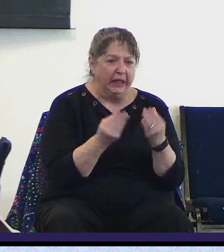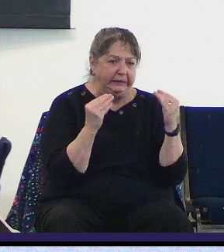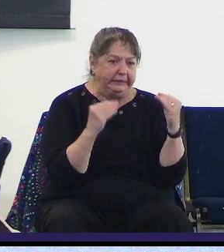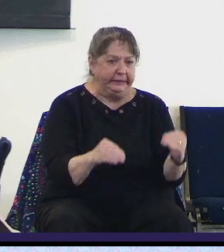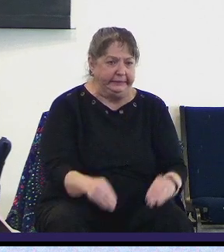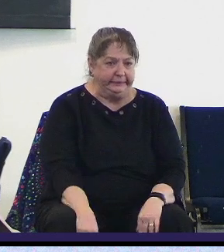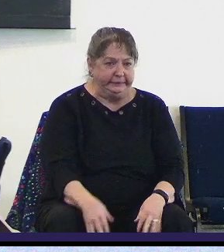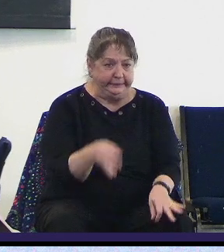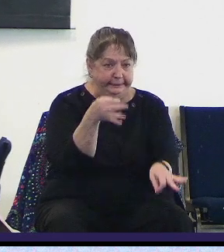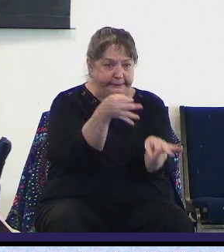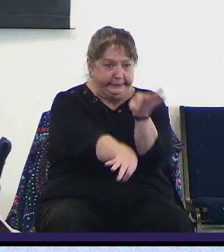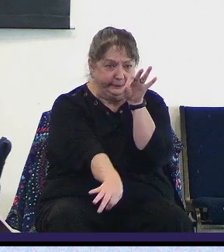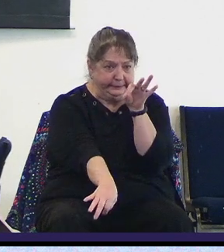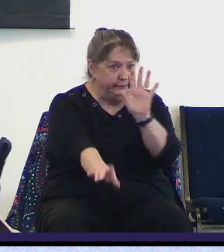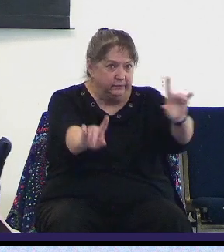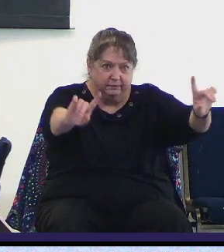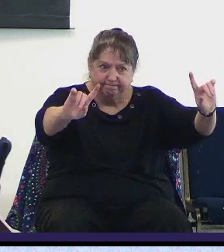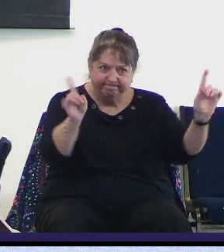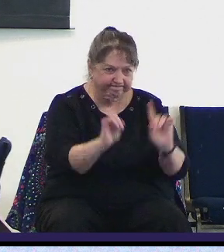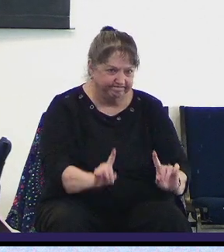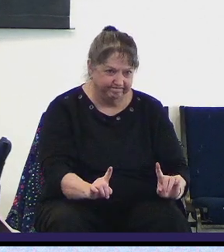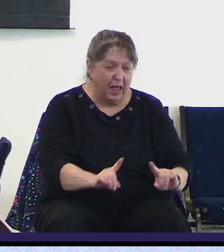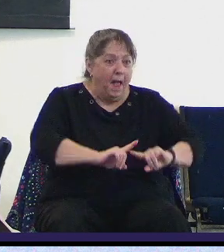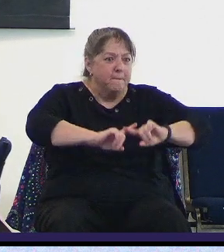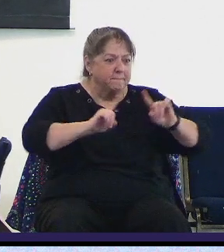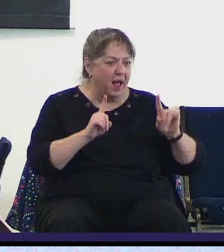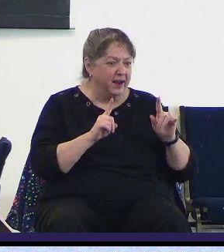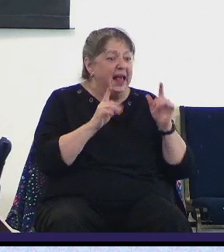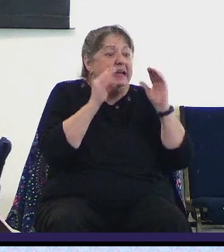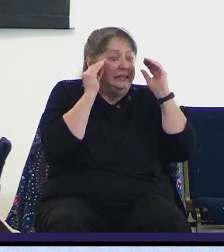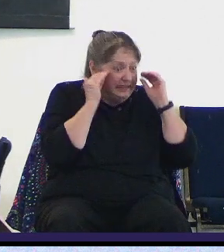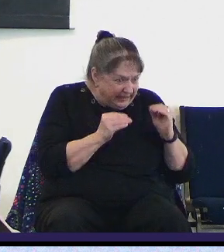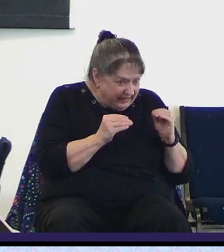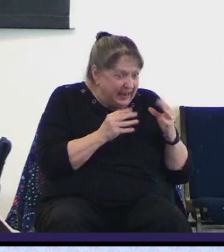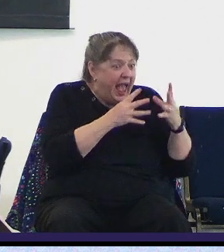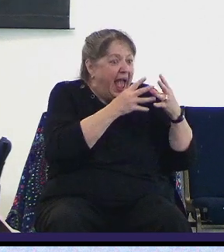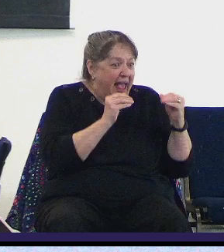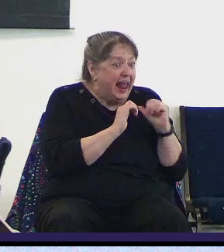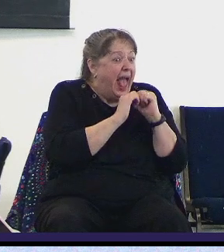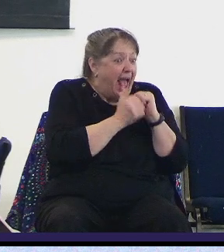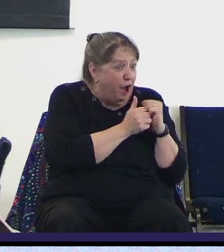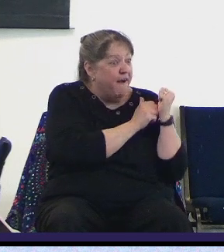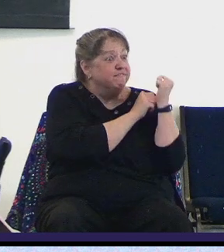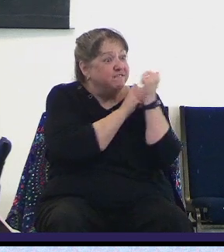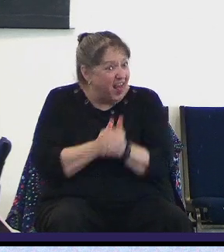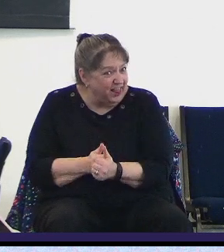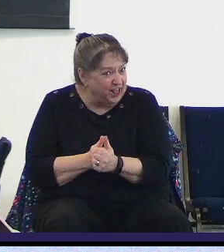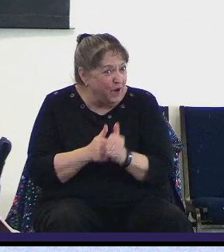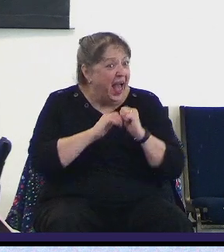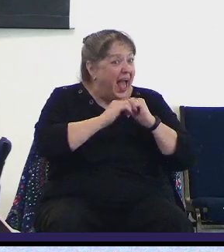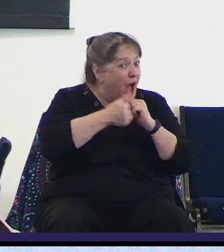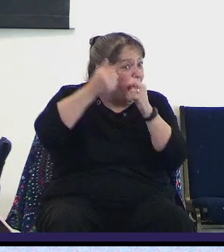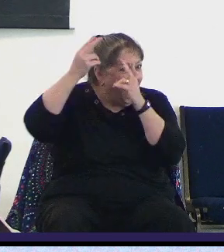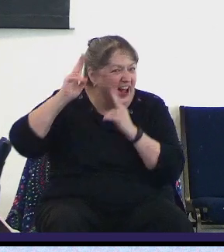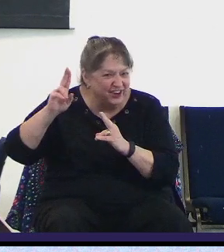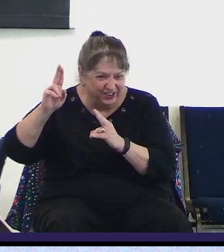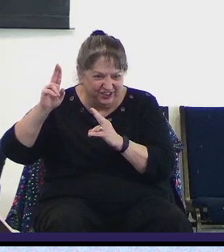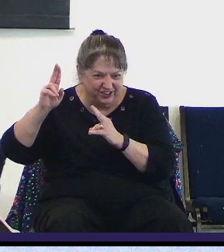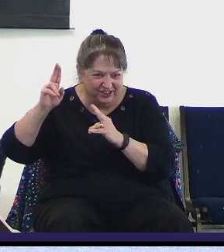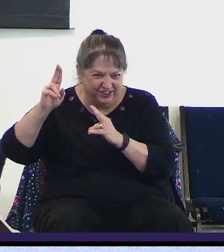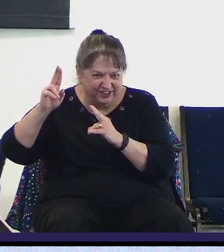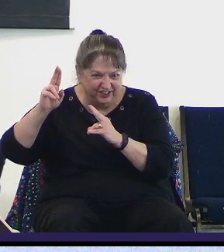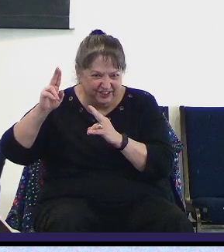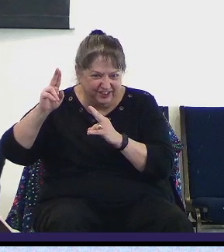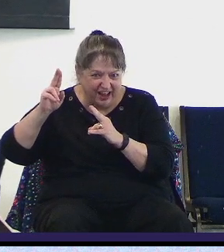principles. We're also teaching them how to obey the scriptures. We're teaching them how to honor God. We're teaching them how